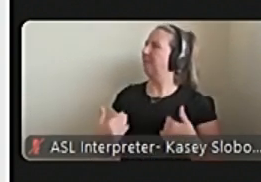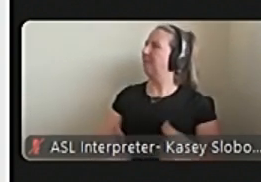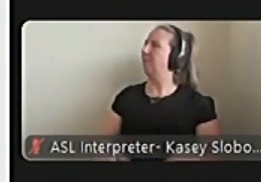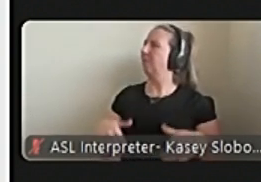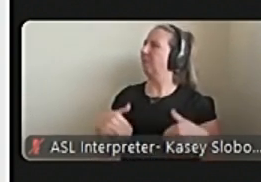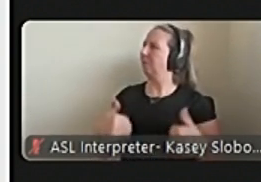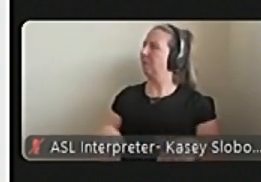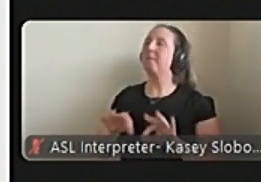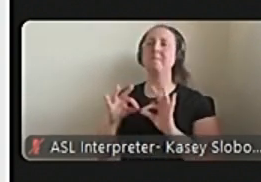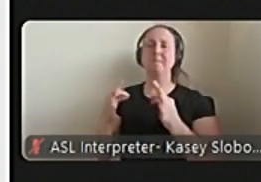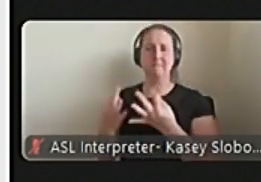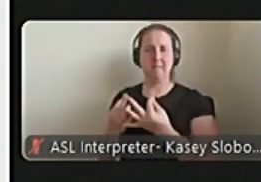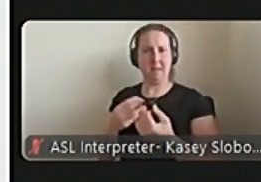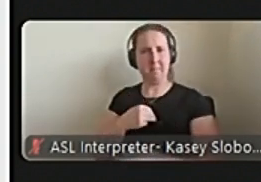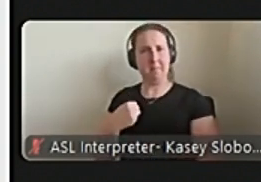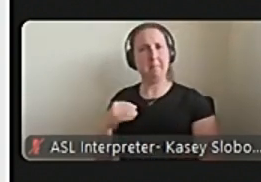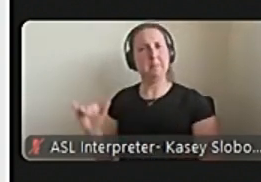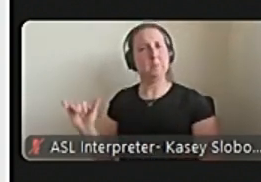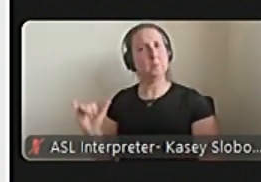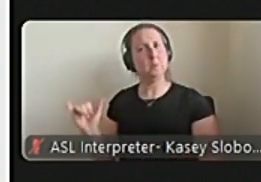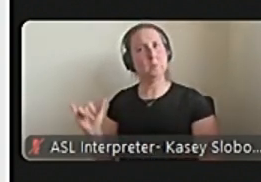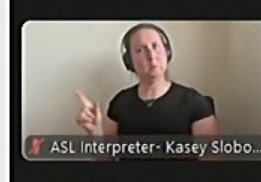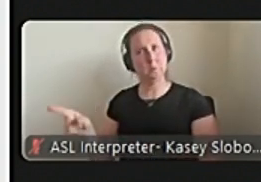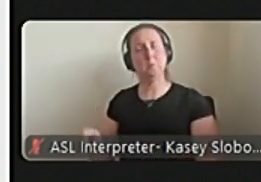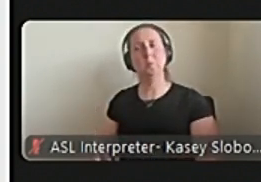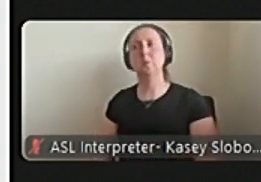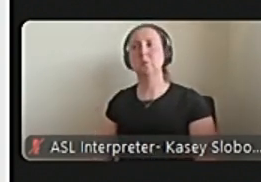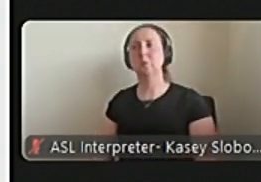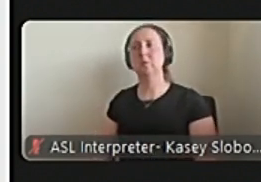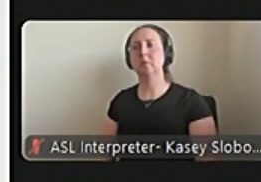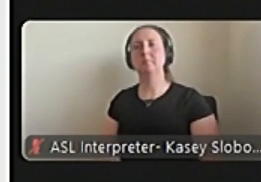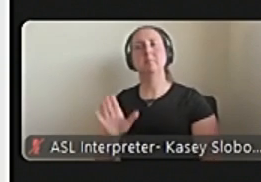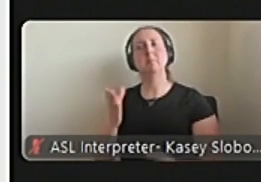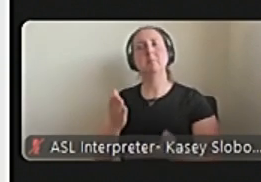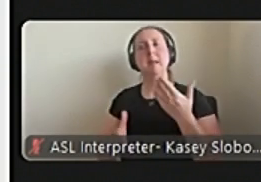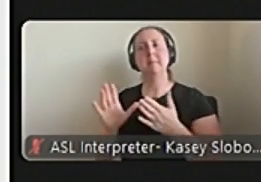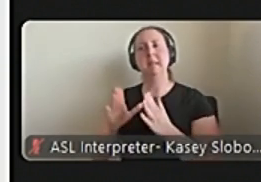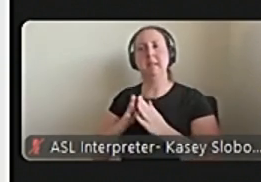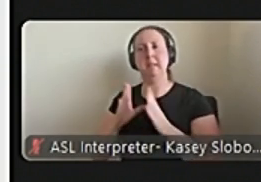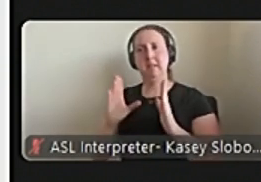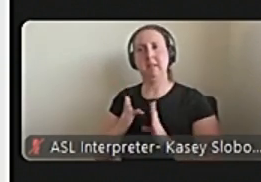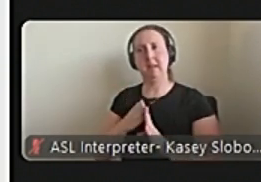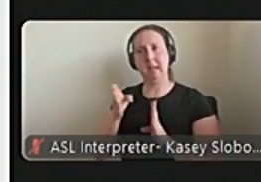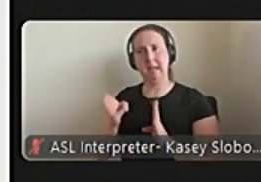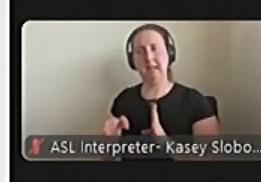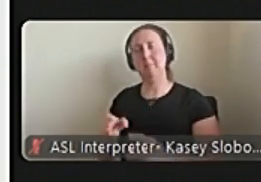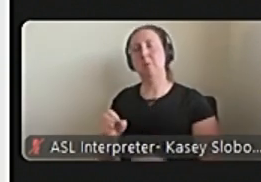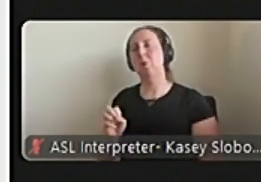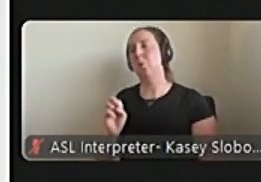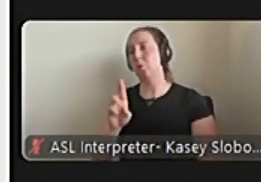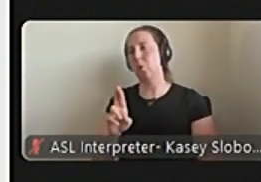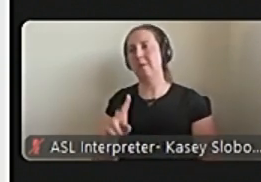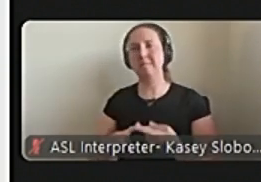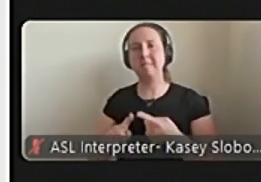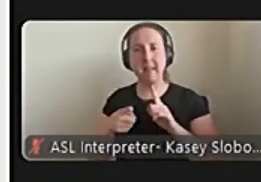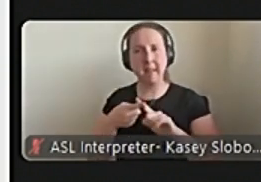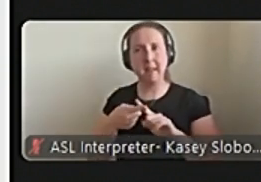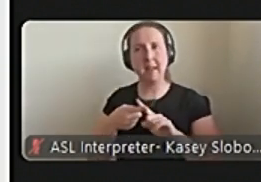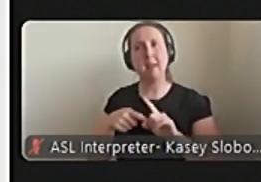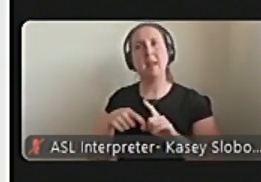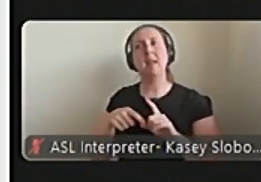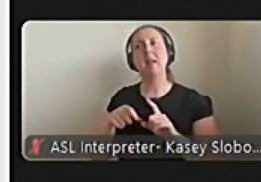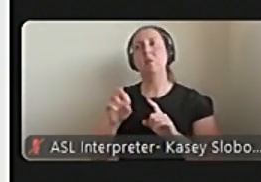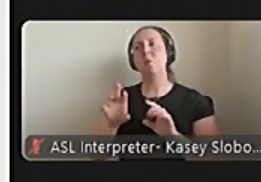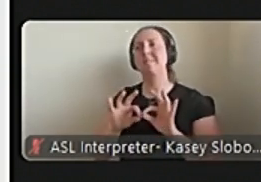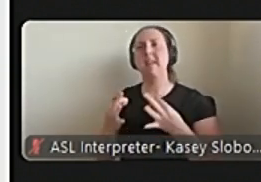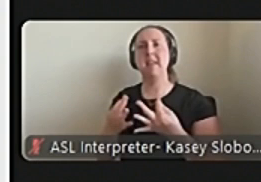care partners, primary, whoever family is, right? Could be neighbor, could be it could be friend. So